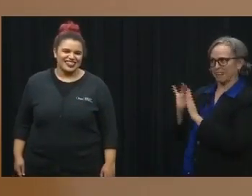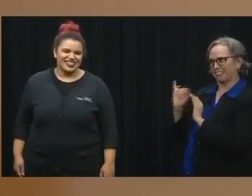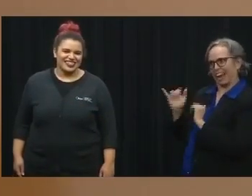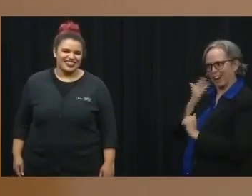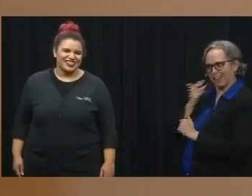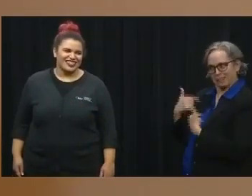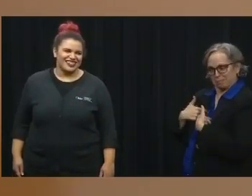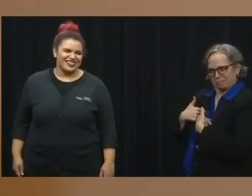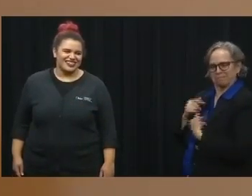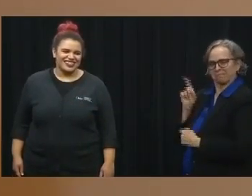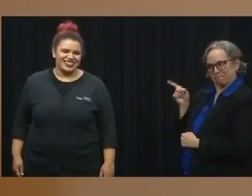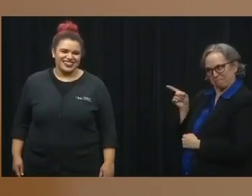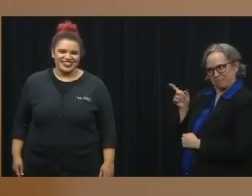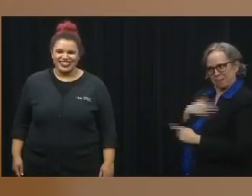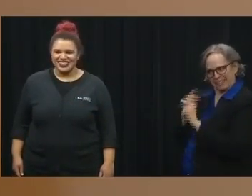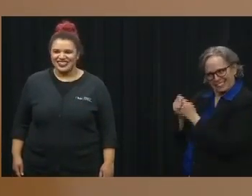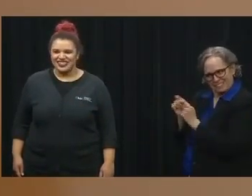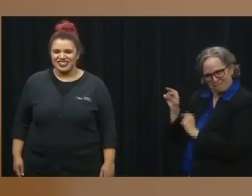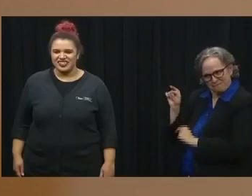I appreciate that.